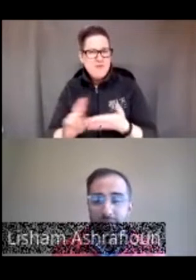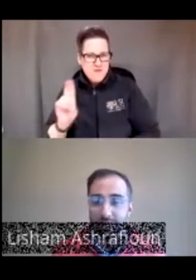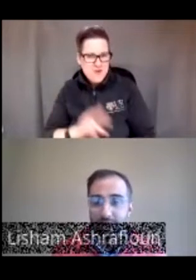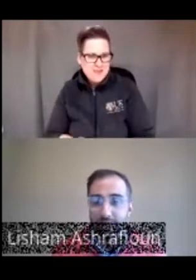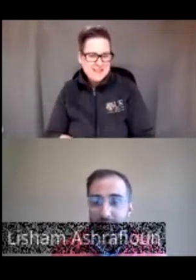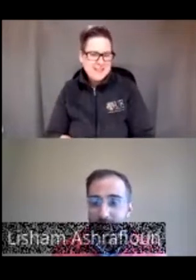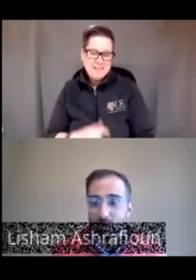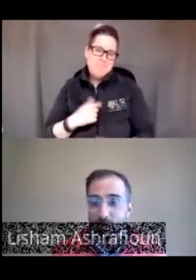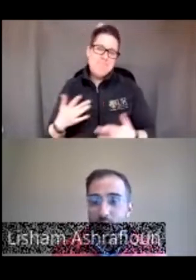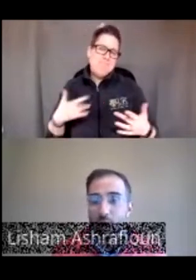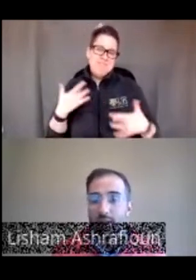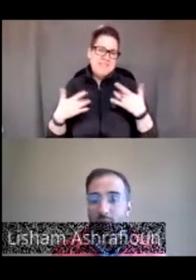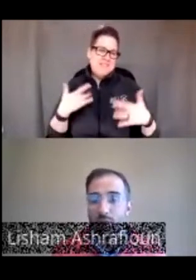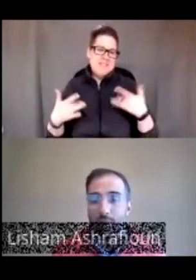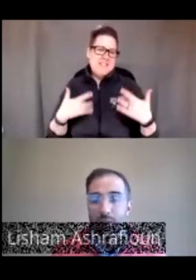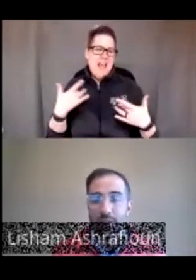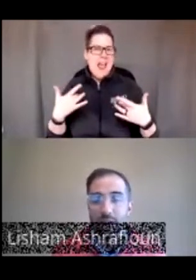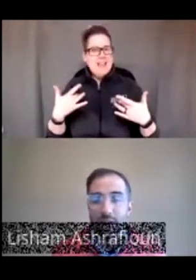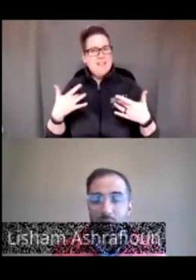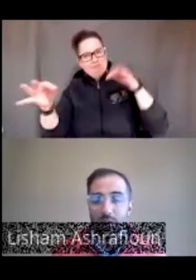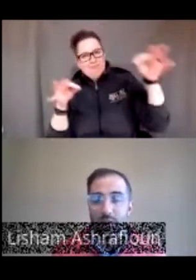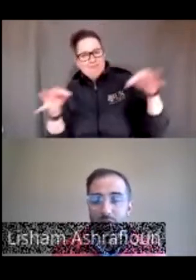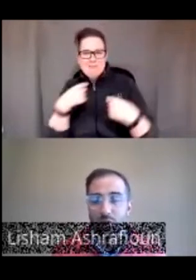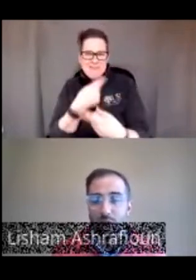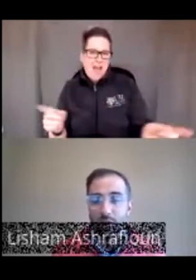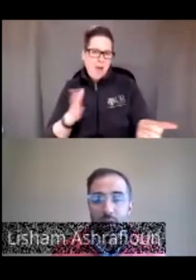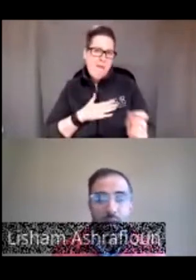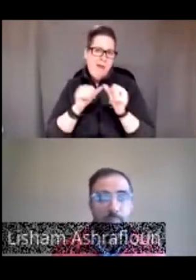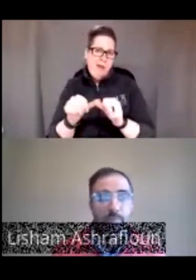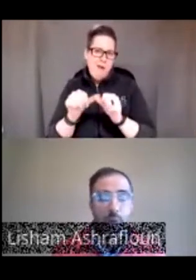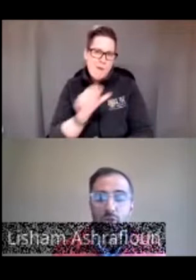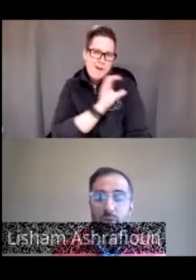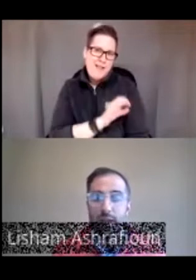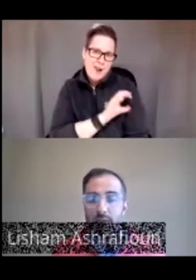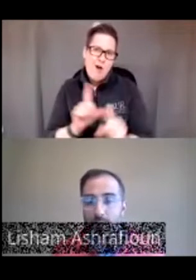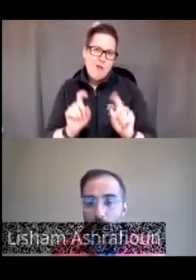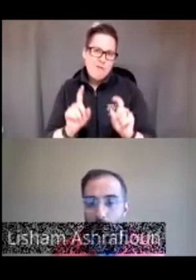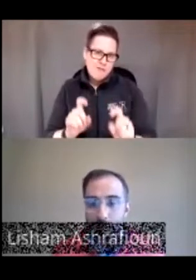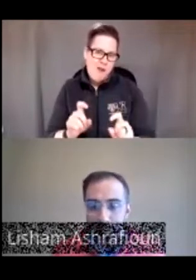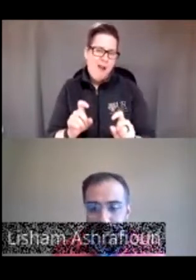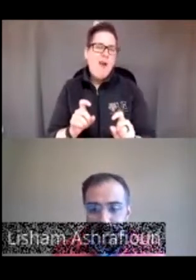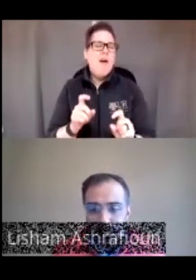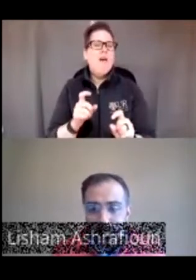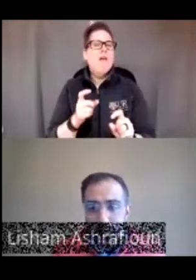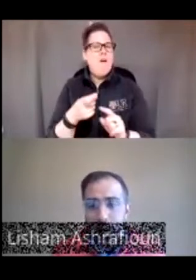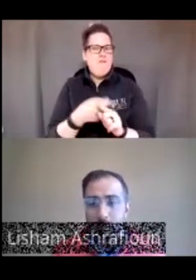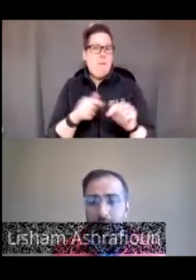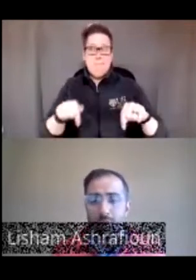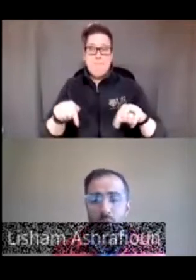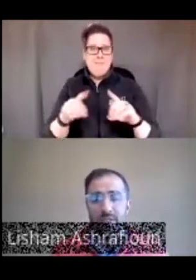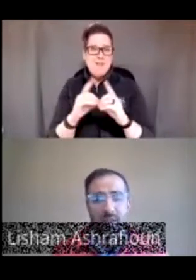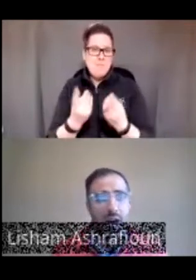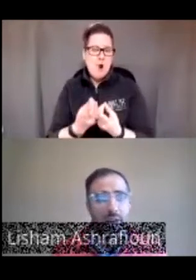I'm really just excited to talk to everyone about this ongoing clinical trial that we're doing out of the department